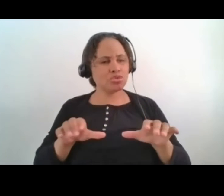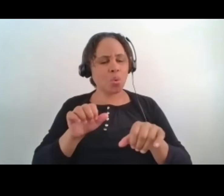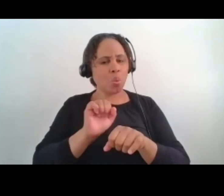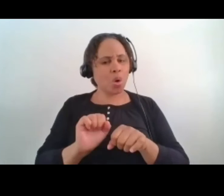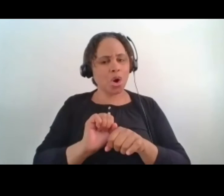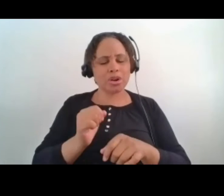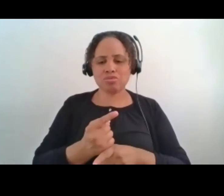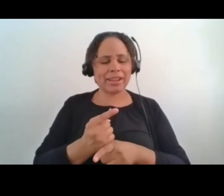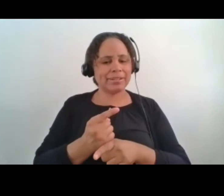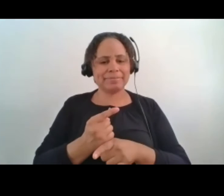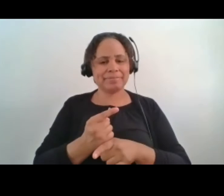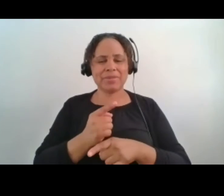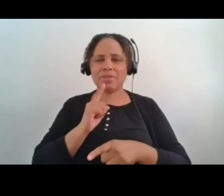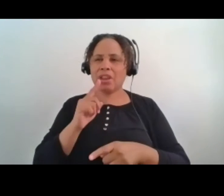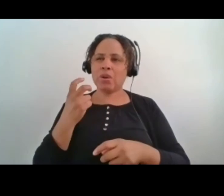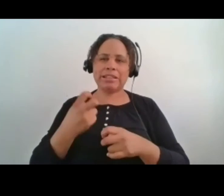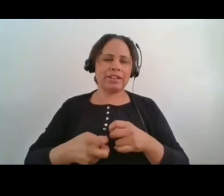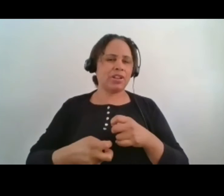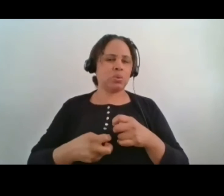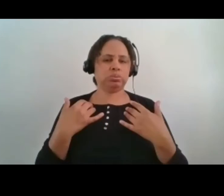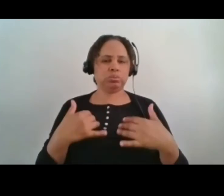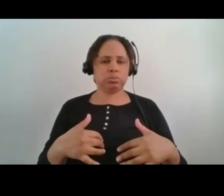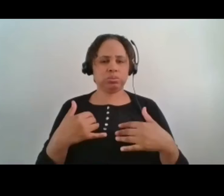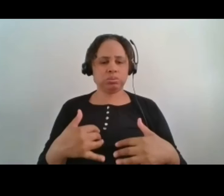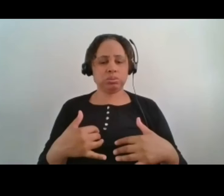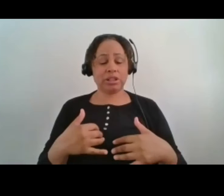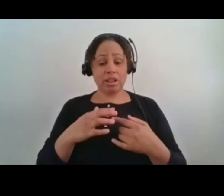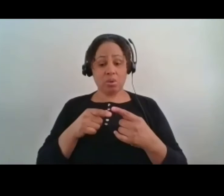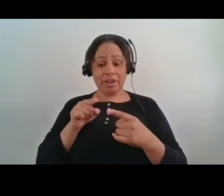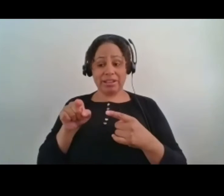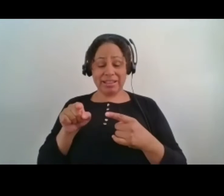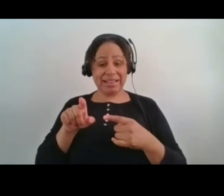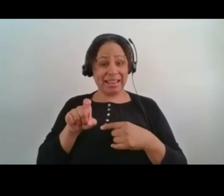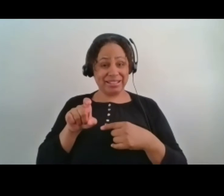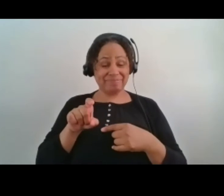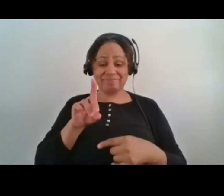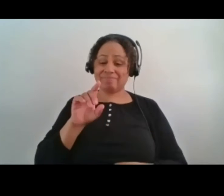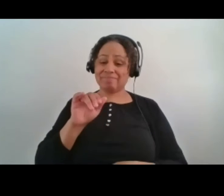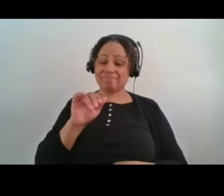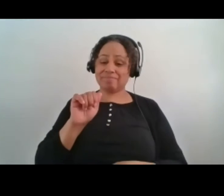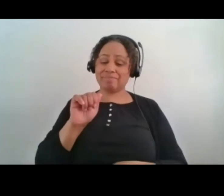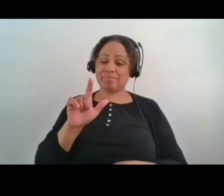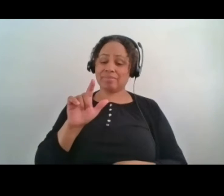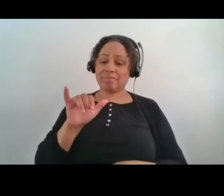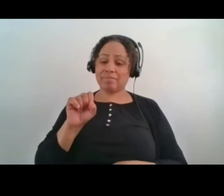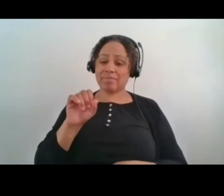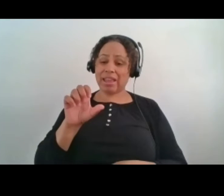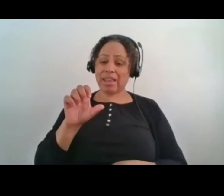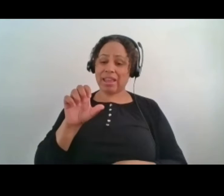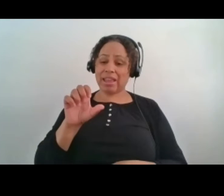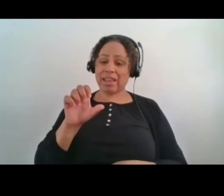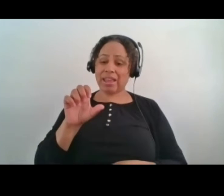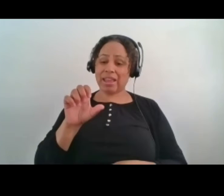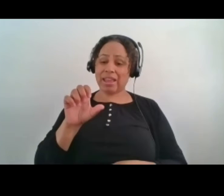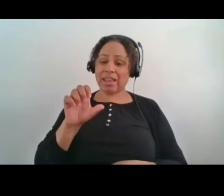it was extremely difficult. And then when he went into dialysis, it drains you completely as an individual. And so we're seeing this